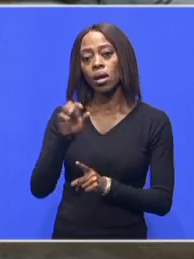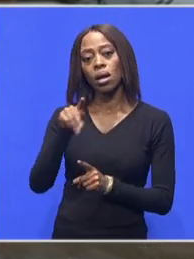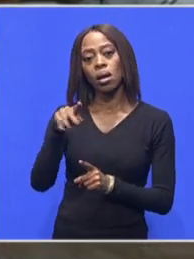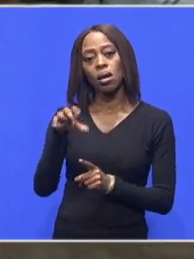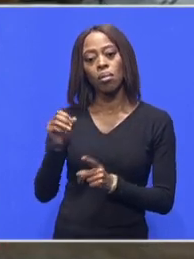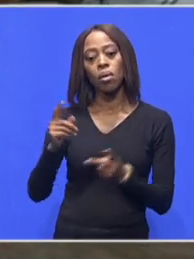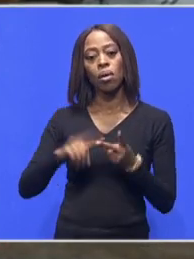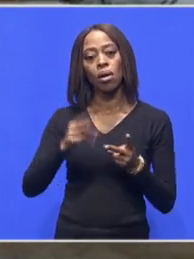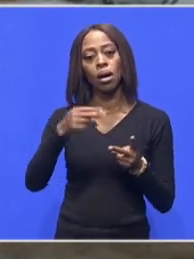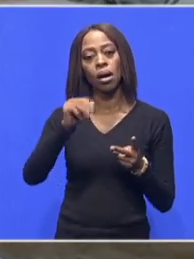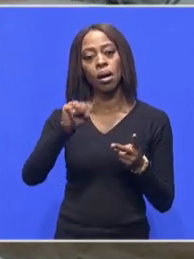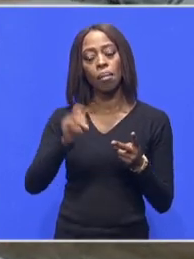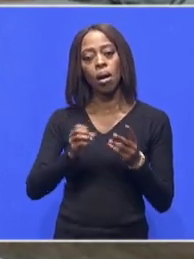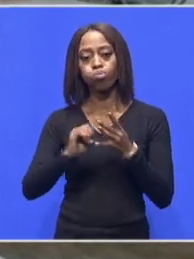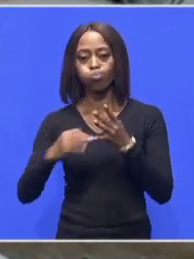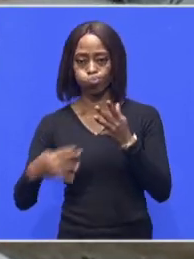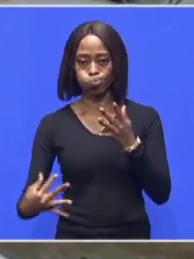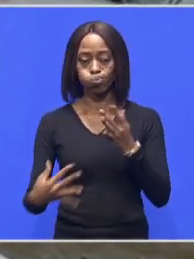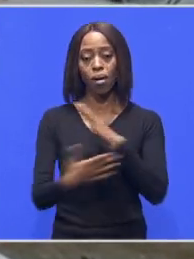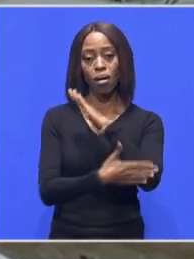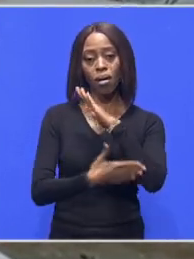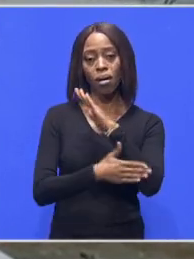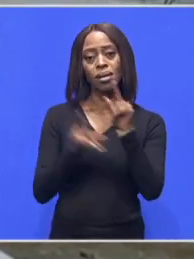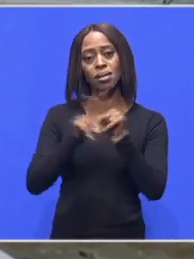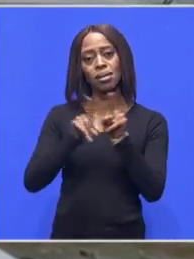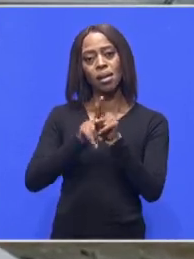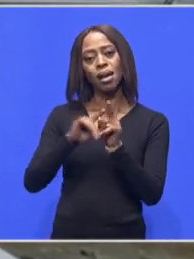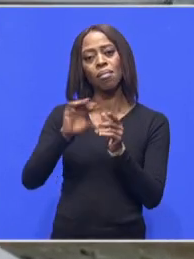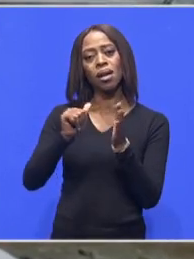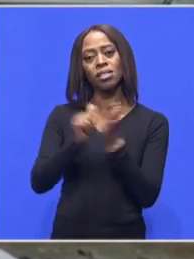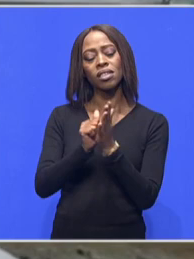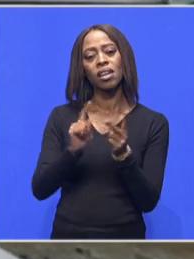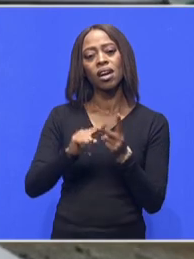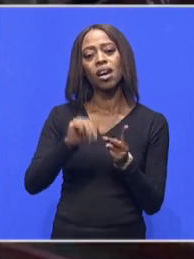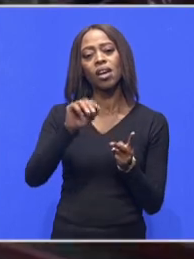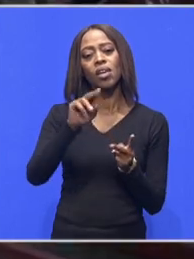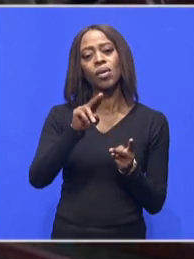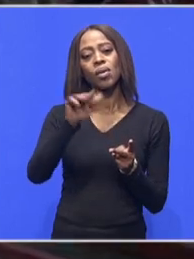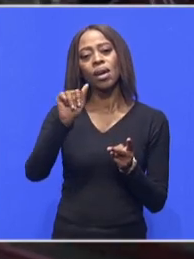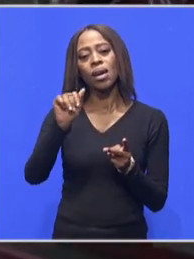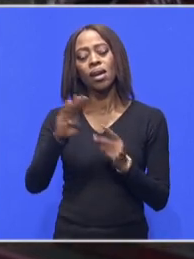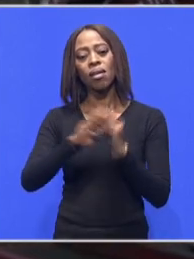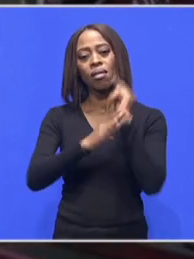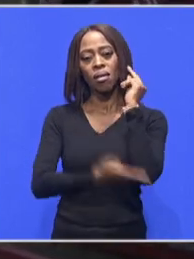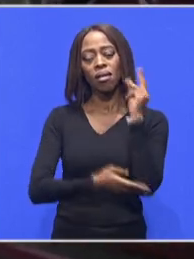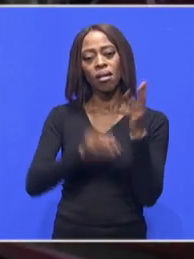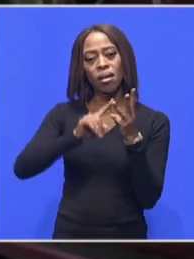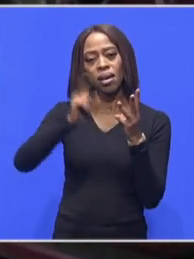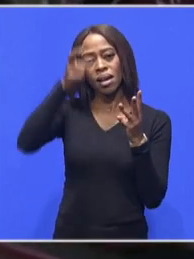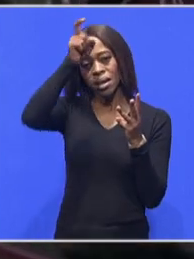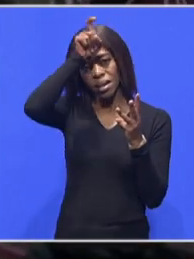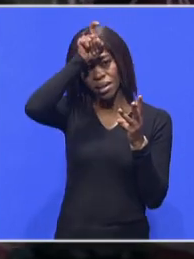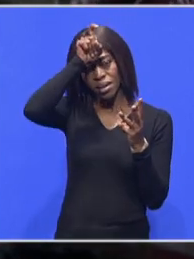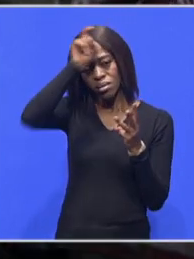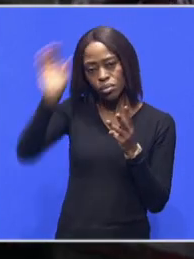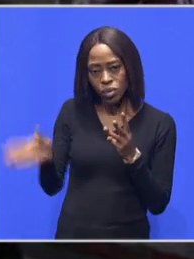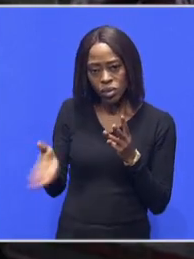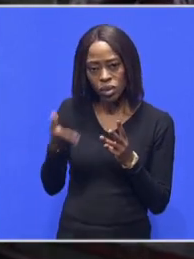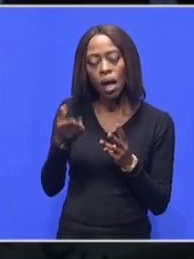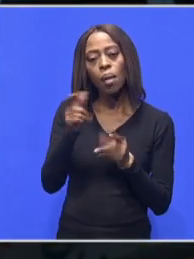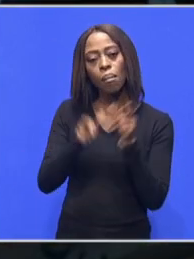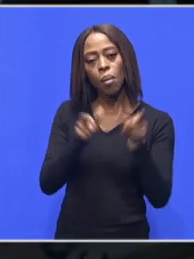others. A number of countries such as Algeria, UAE, Iran, Iraq, and Egypt have sent humanitarian